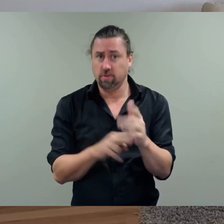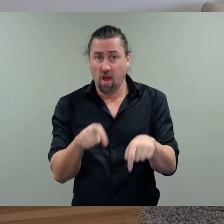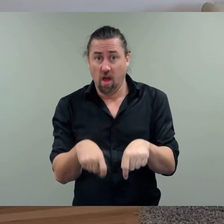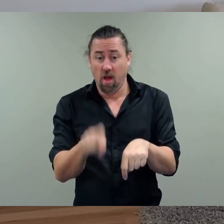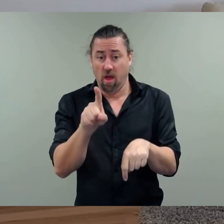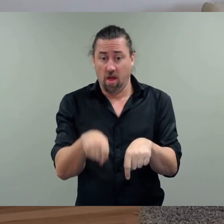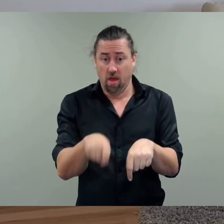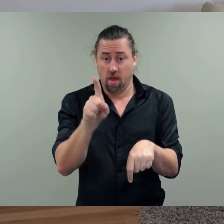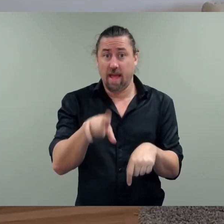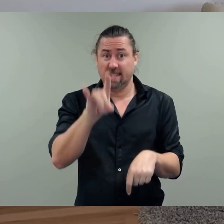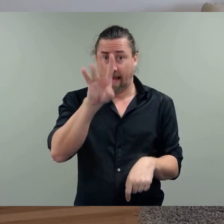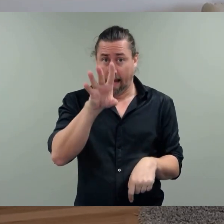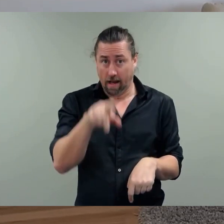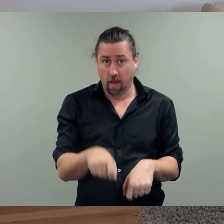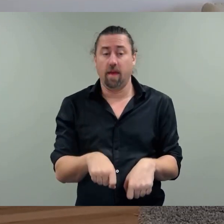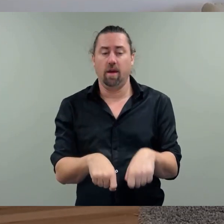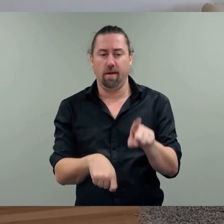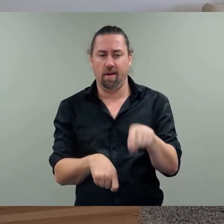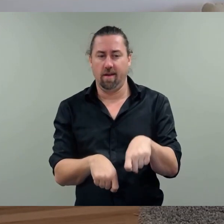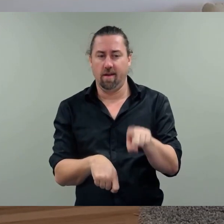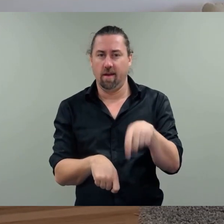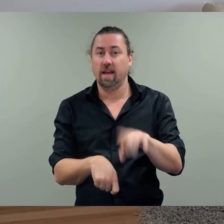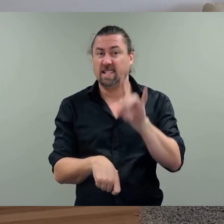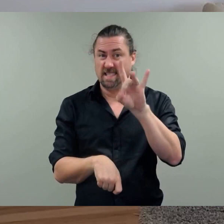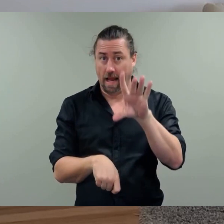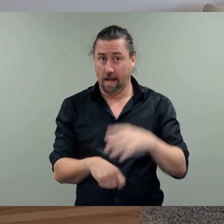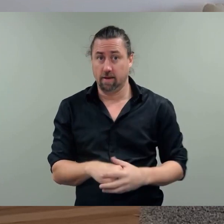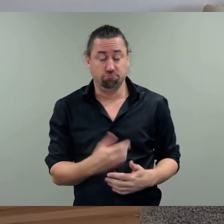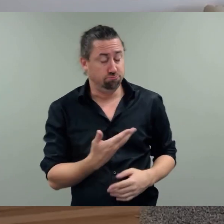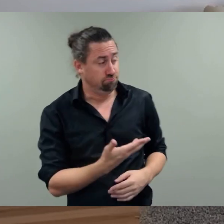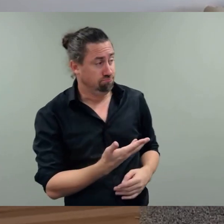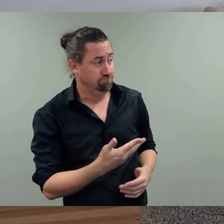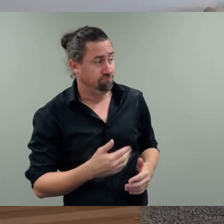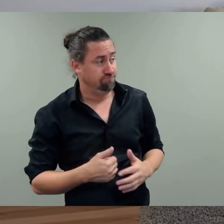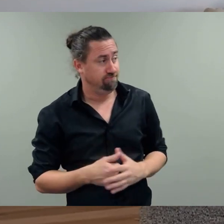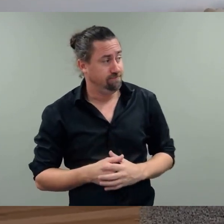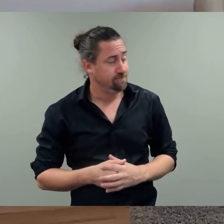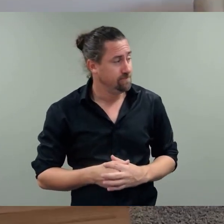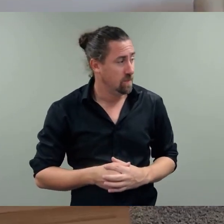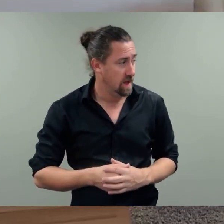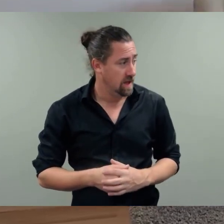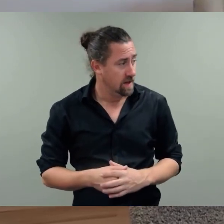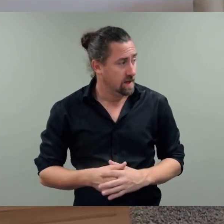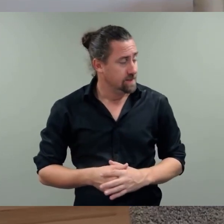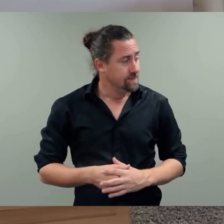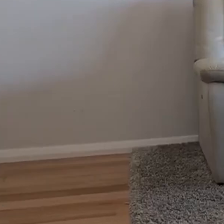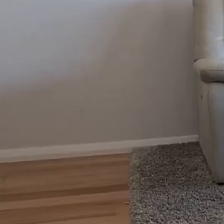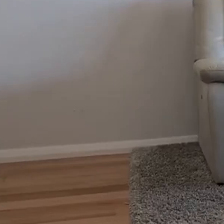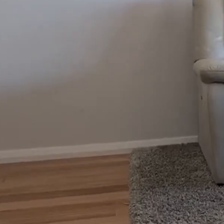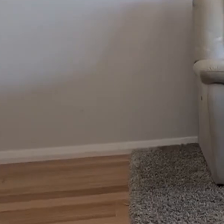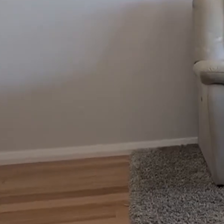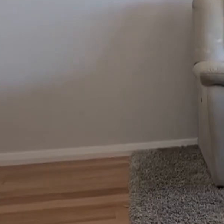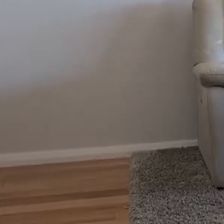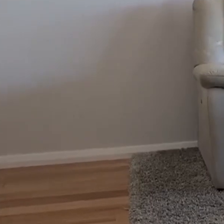extension exercise 10 times on your right leg, then switch over to our left leg for another 10 times. Let's go.